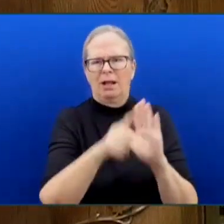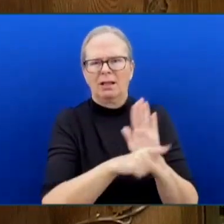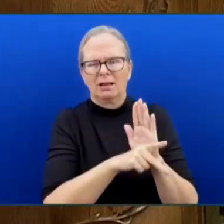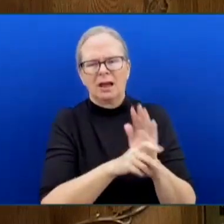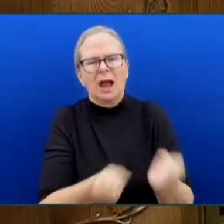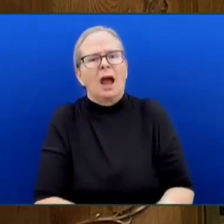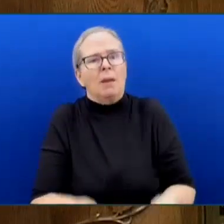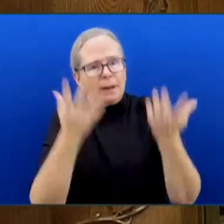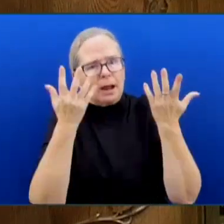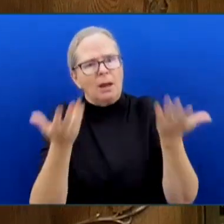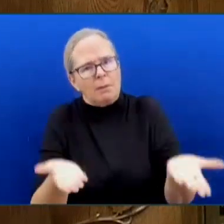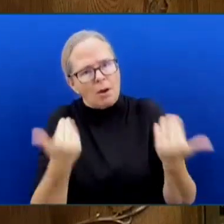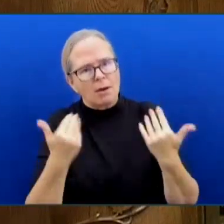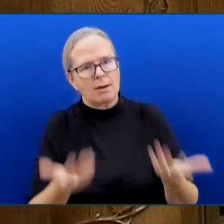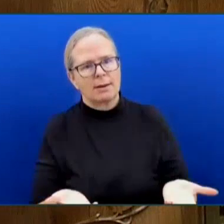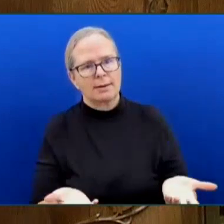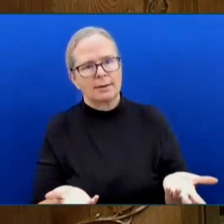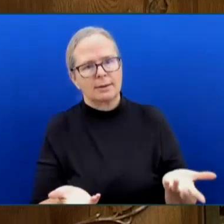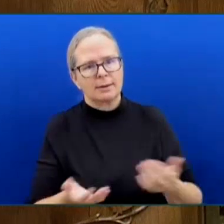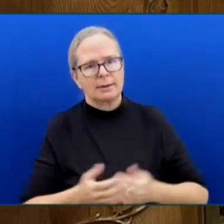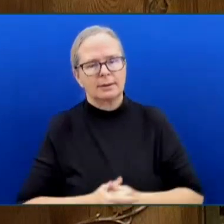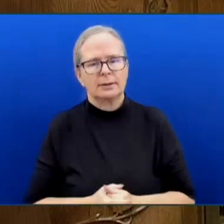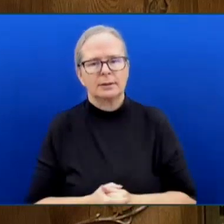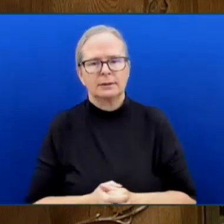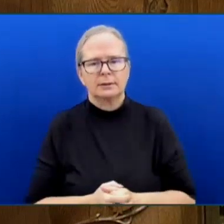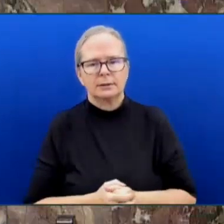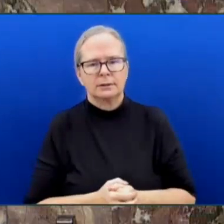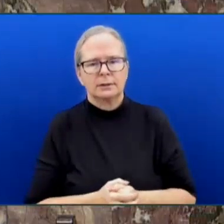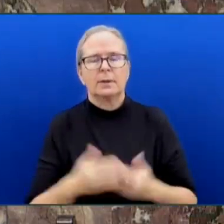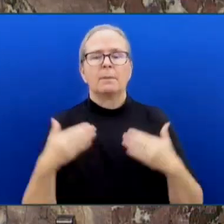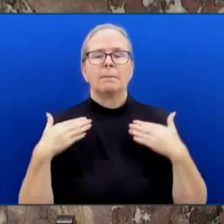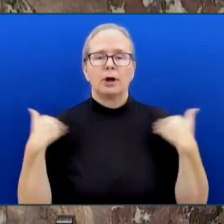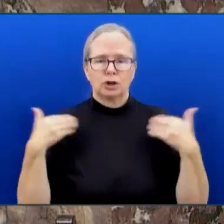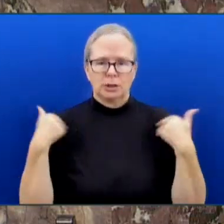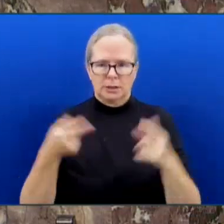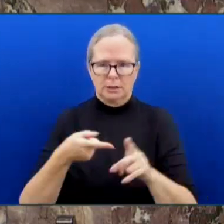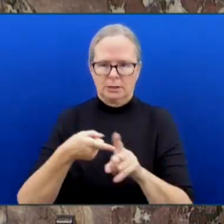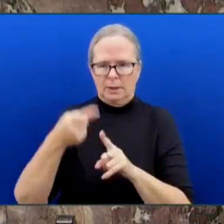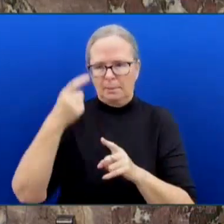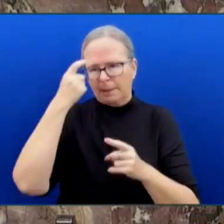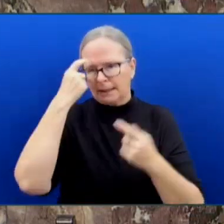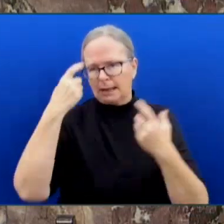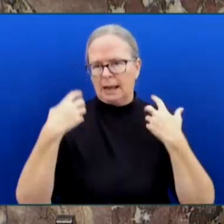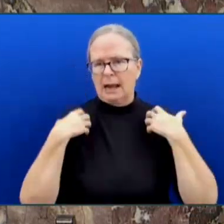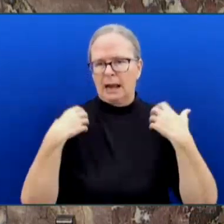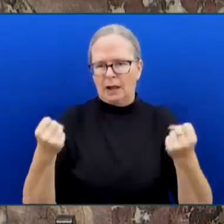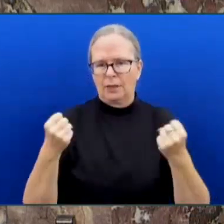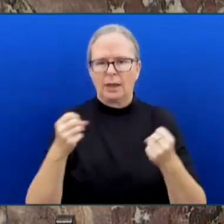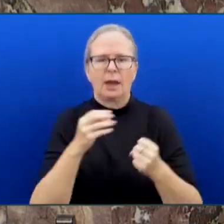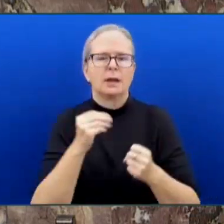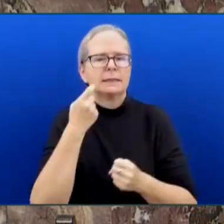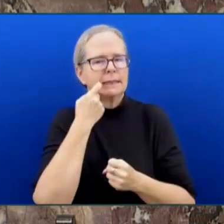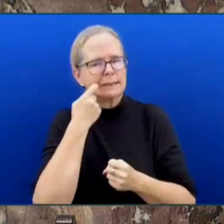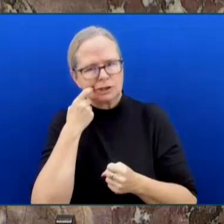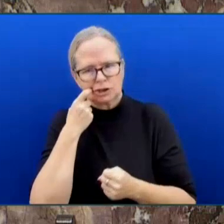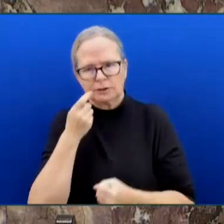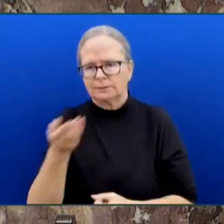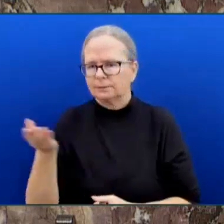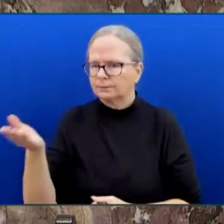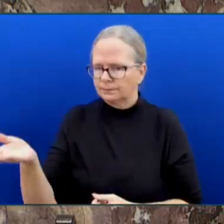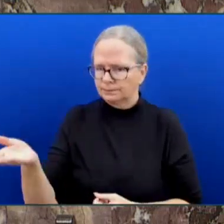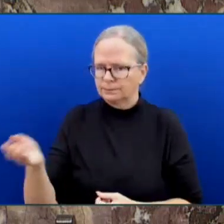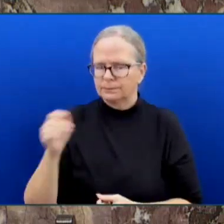Minister of Mental Health and Addictions. Thank you very much, Honourable Speaker, and I want to thank the member